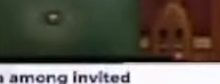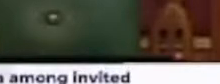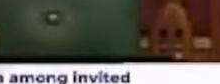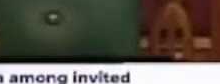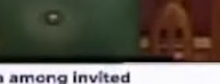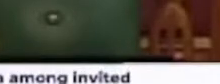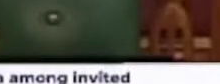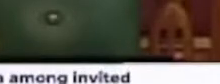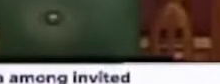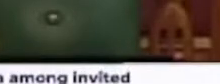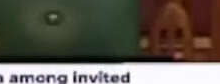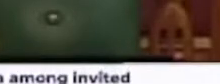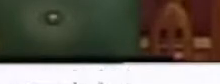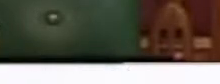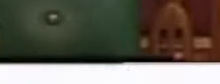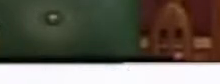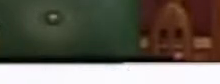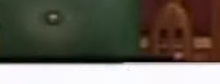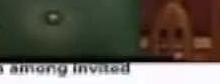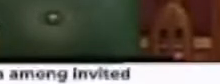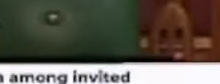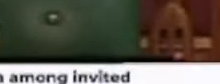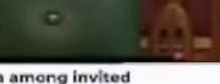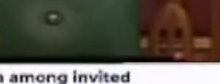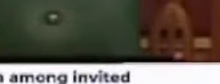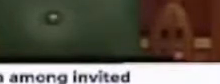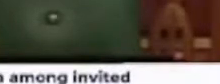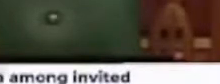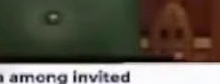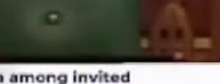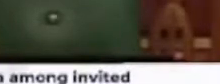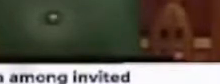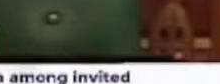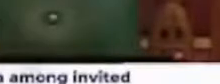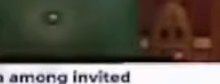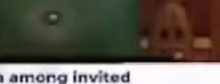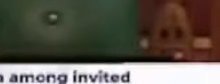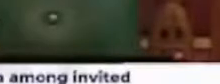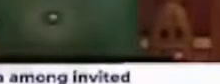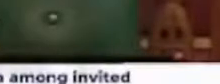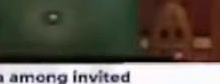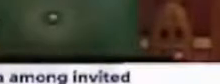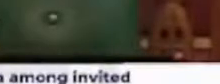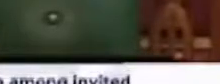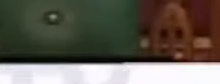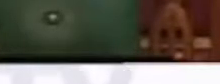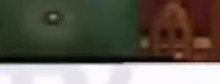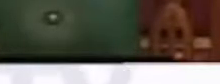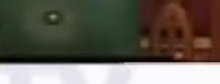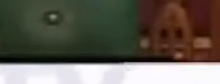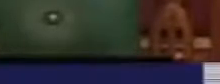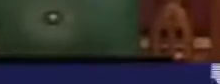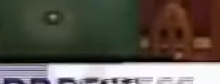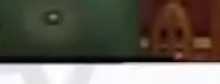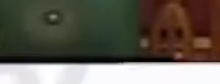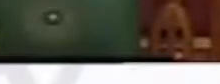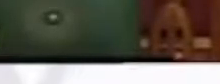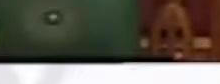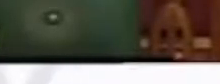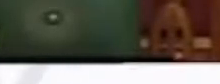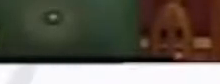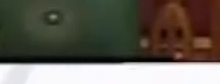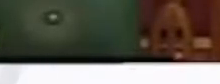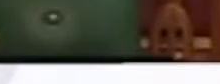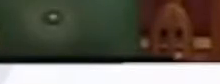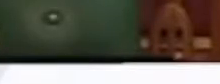and even those women not covered under NHIF, each mother is allocated between 2,500 and